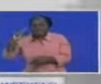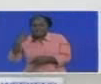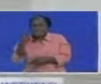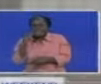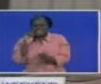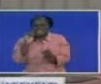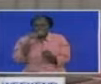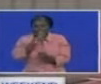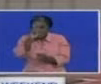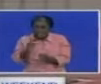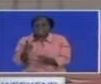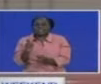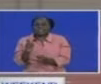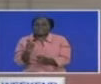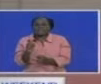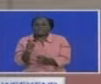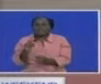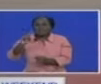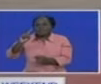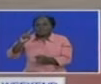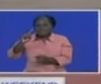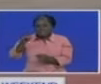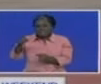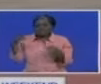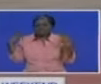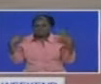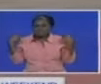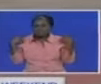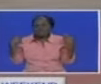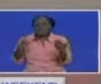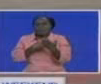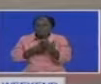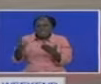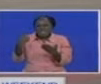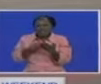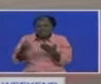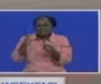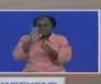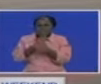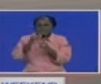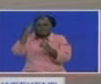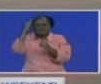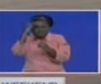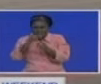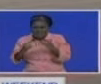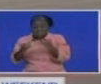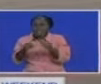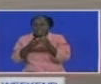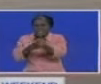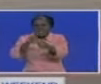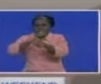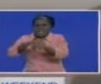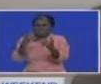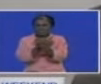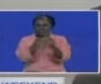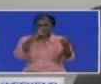test. Our first nominee. An exercise that took him weeks, and in the end the leaders came from different tribes,